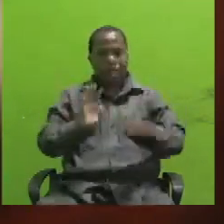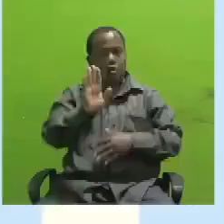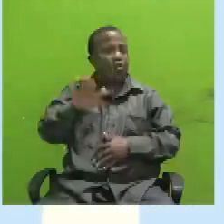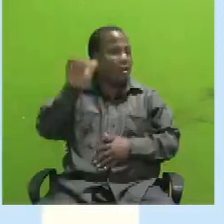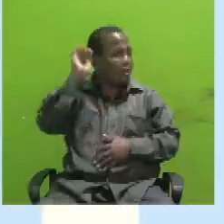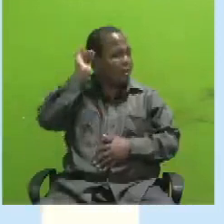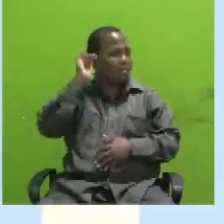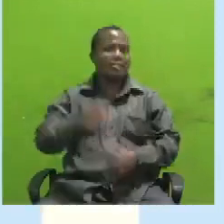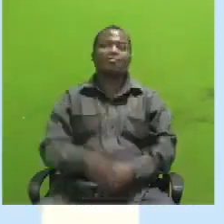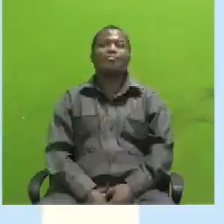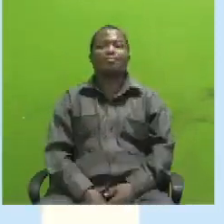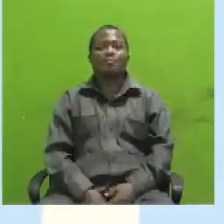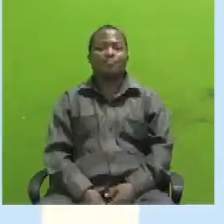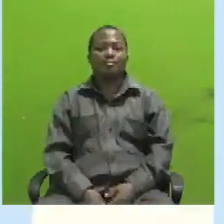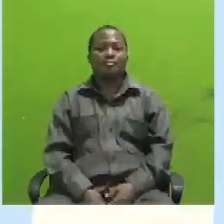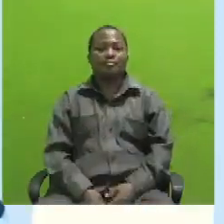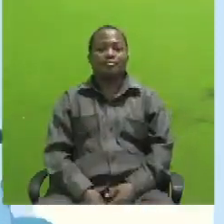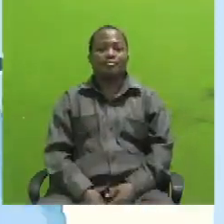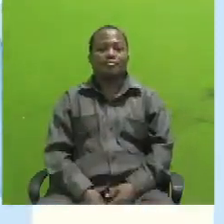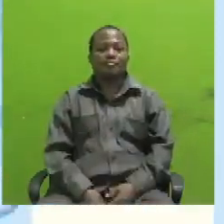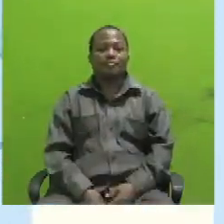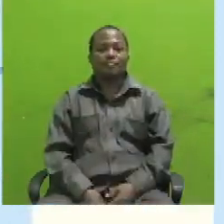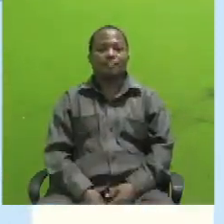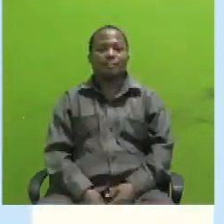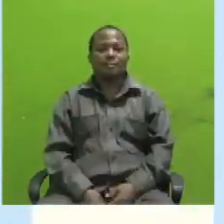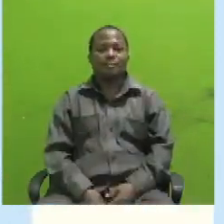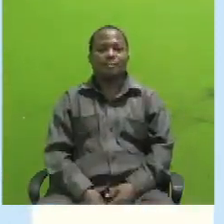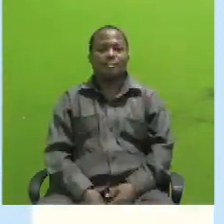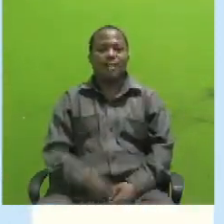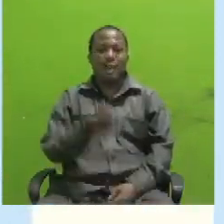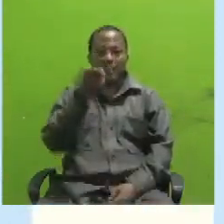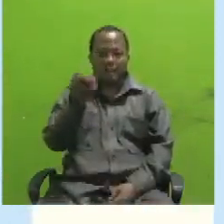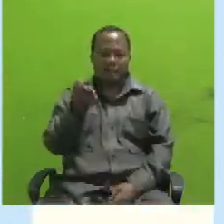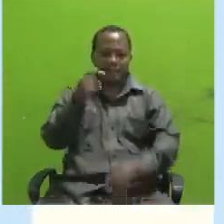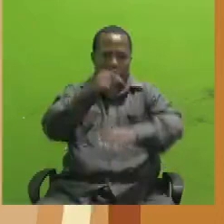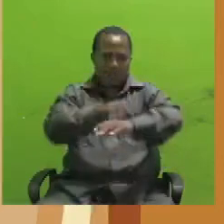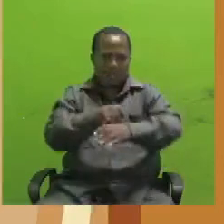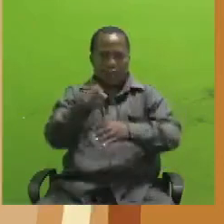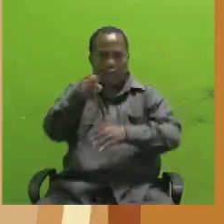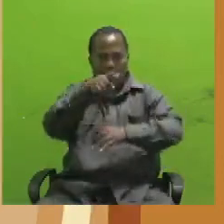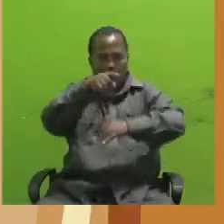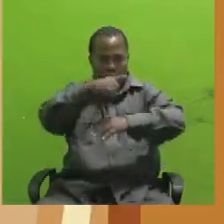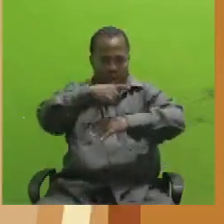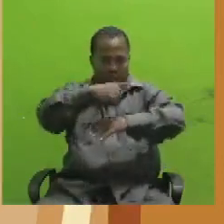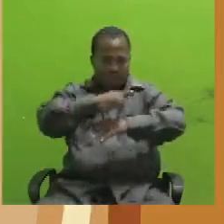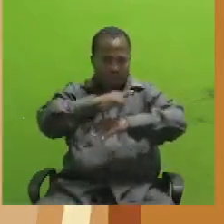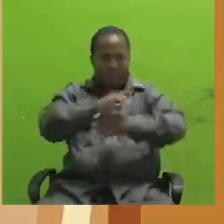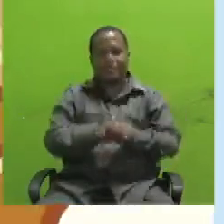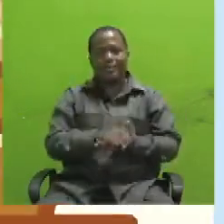it. Hickory dickory dock, the mouse went up the clock. The clock struck